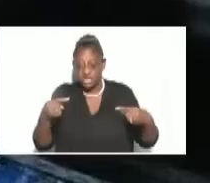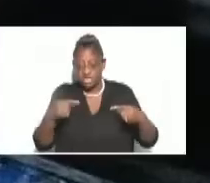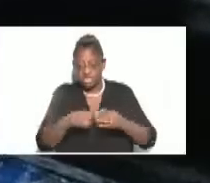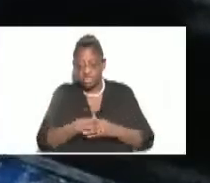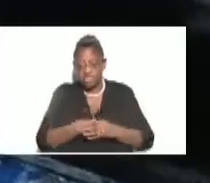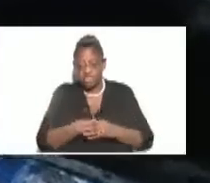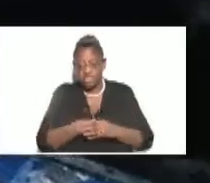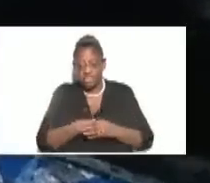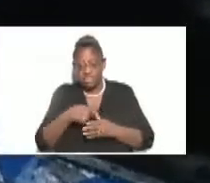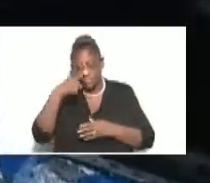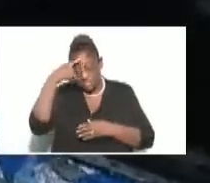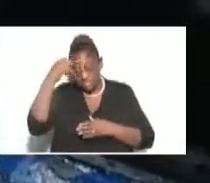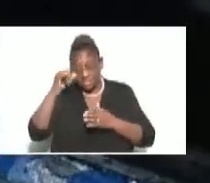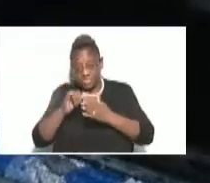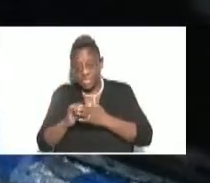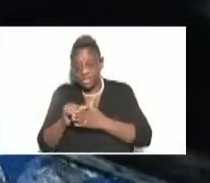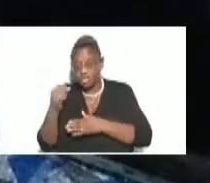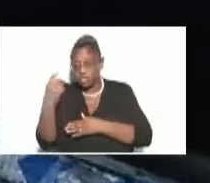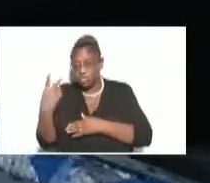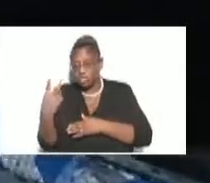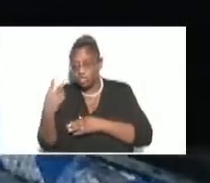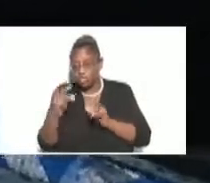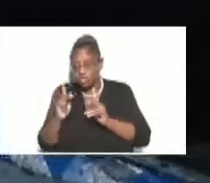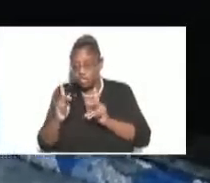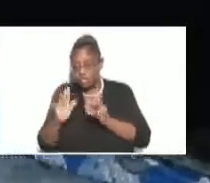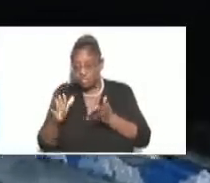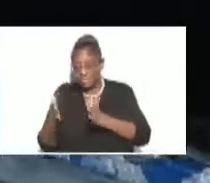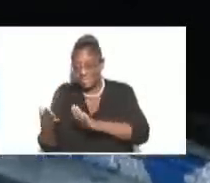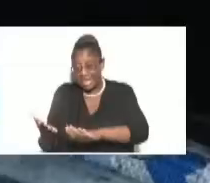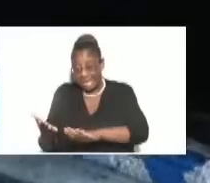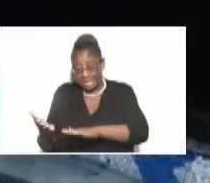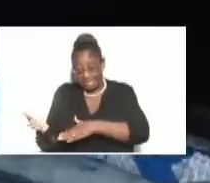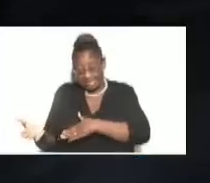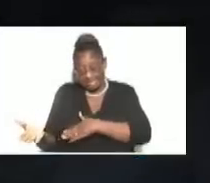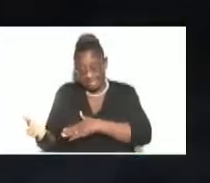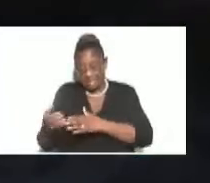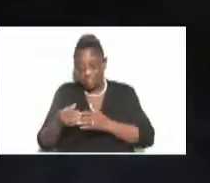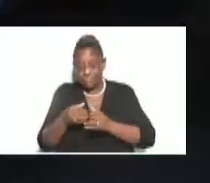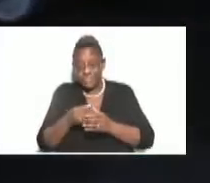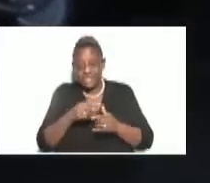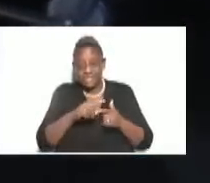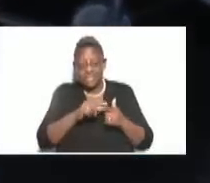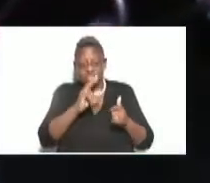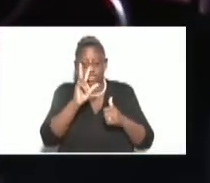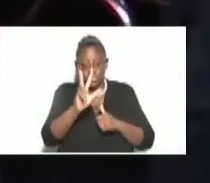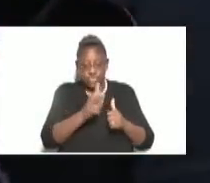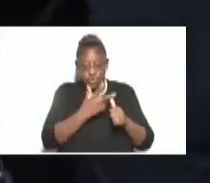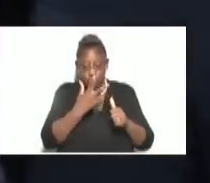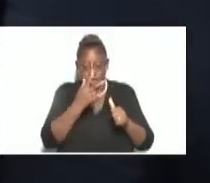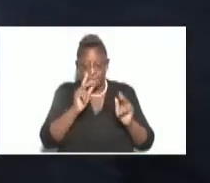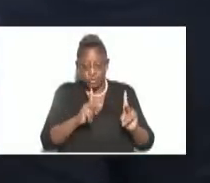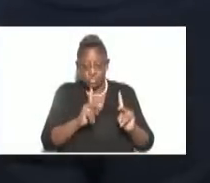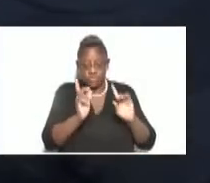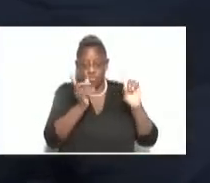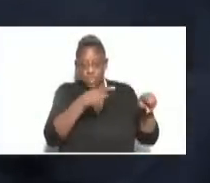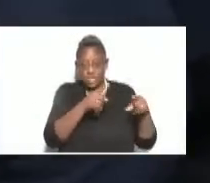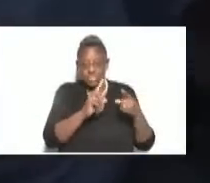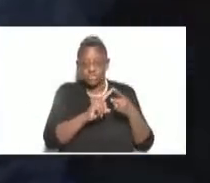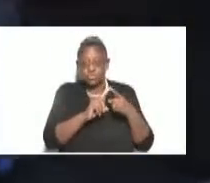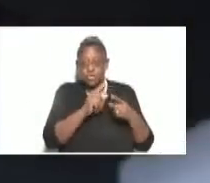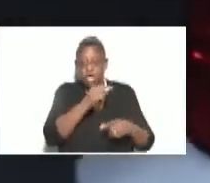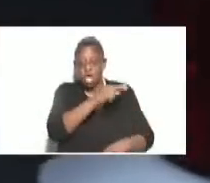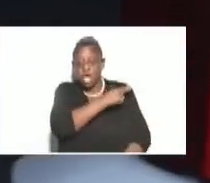a result of those injuries, two persons were pronounced lifeless on the scene. The third person was transported to hospital.